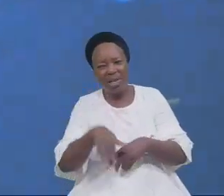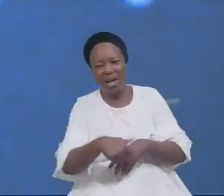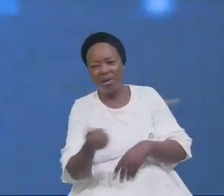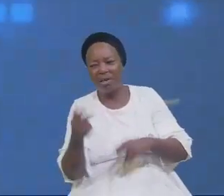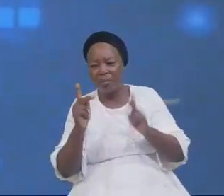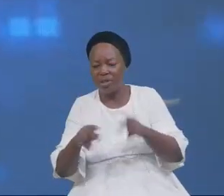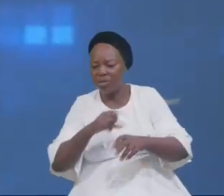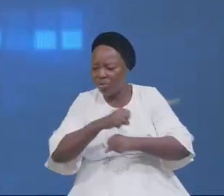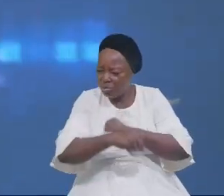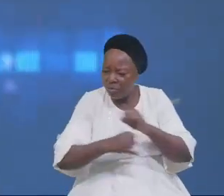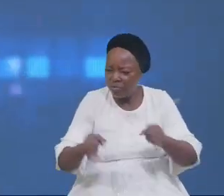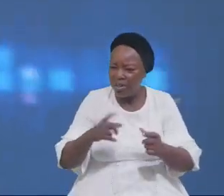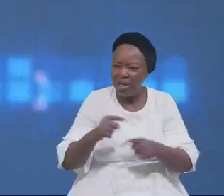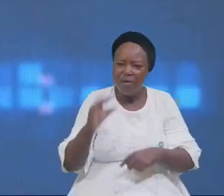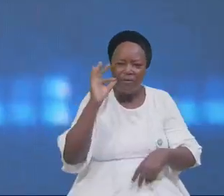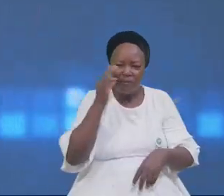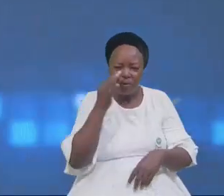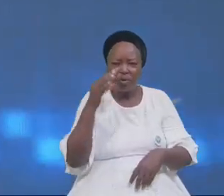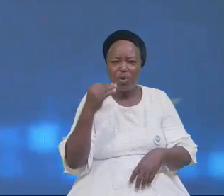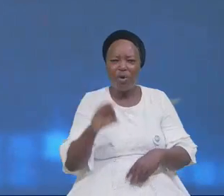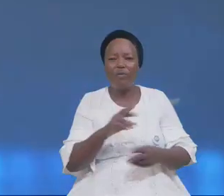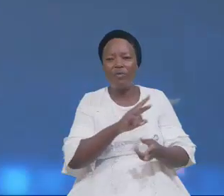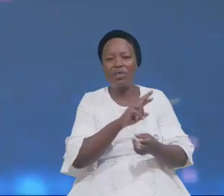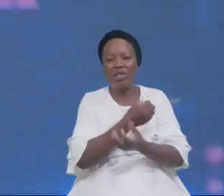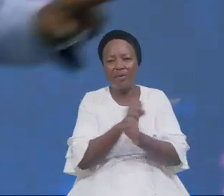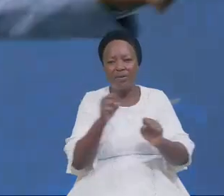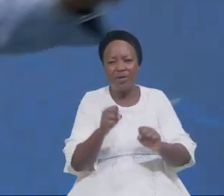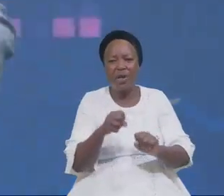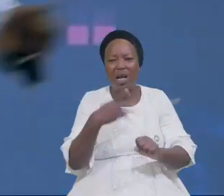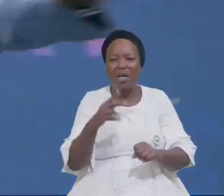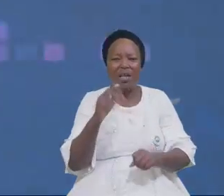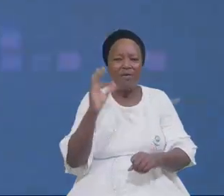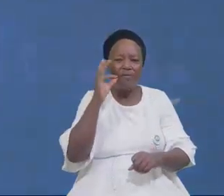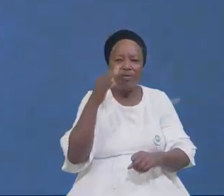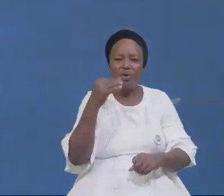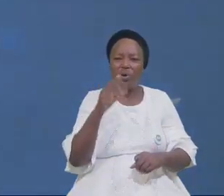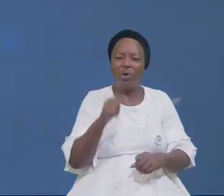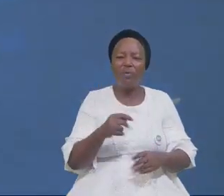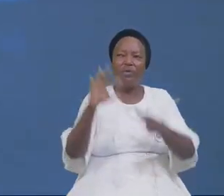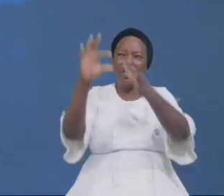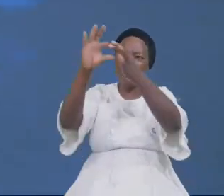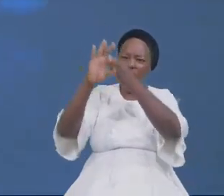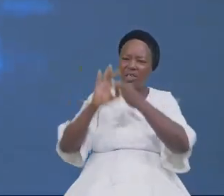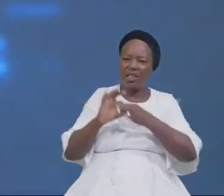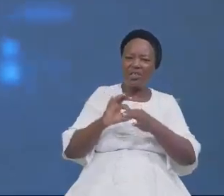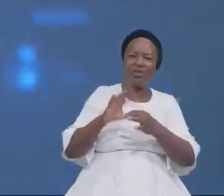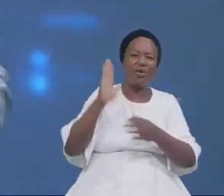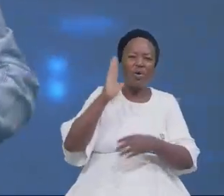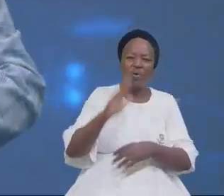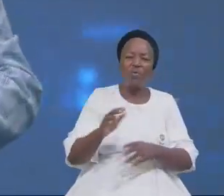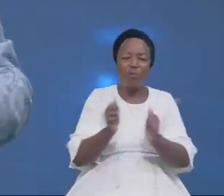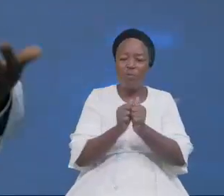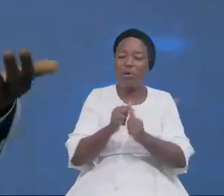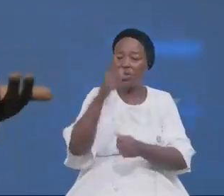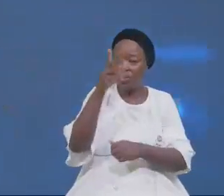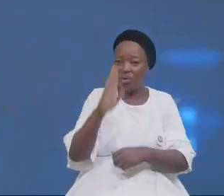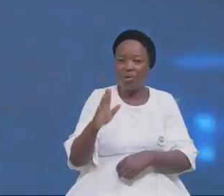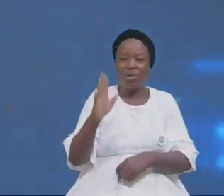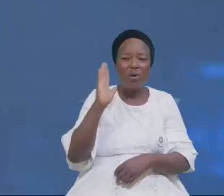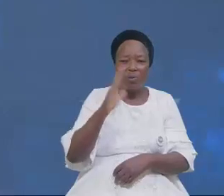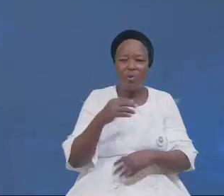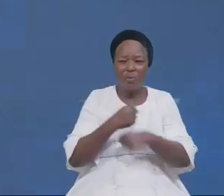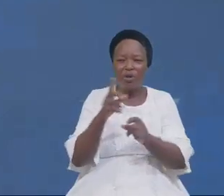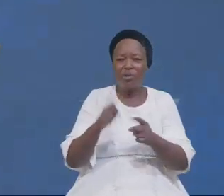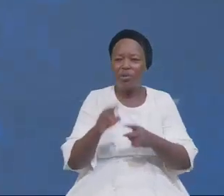suffering, the fruit of redemption and the fruit of reconciliation with God is that you are good to